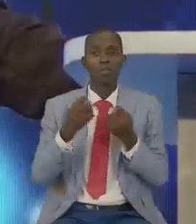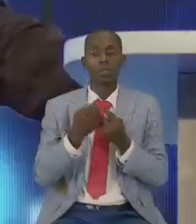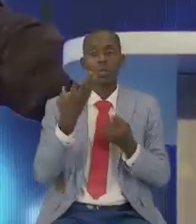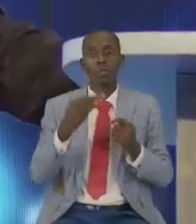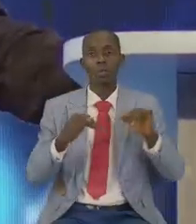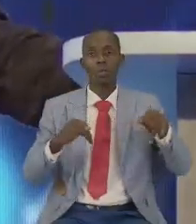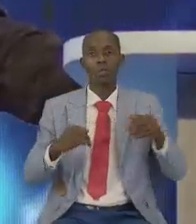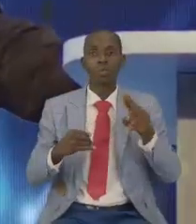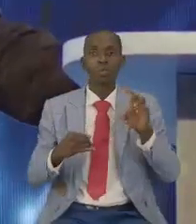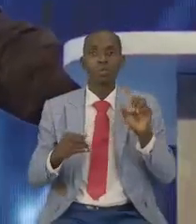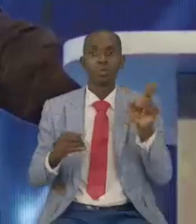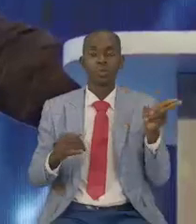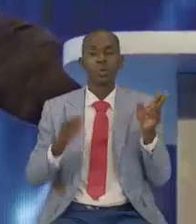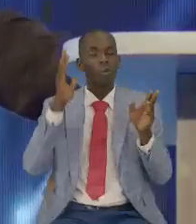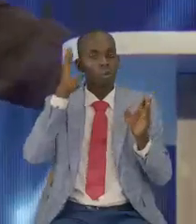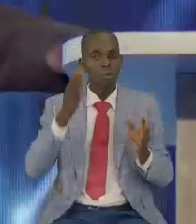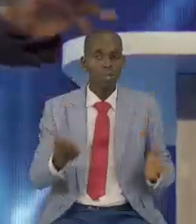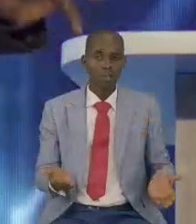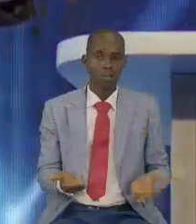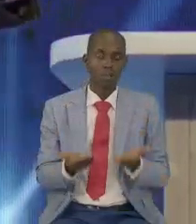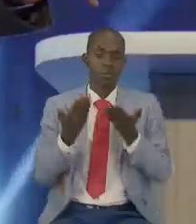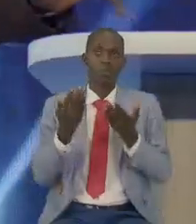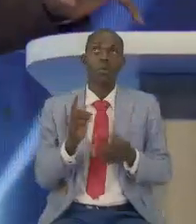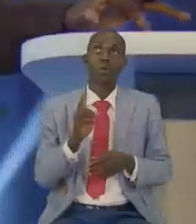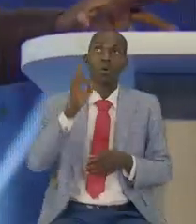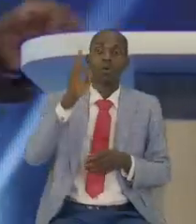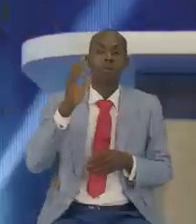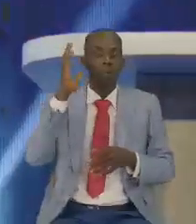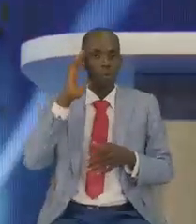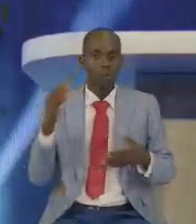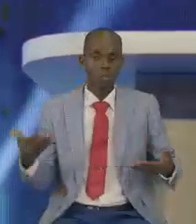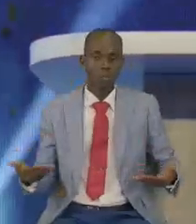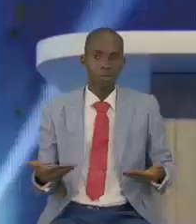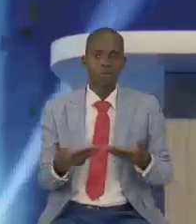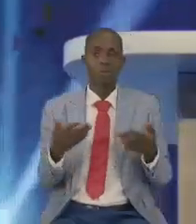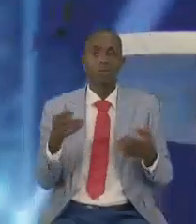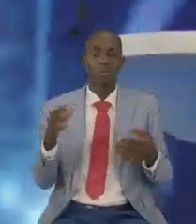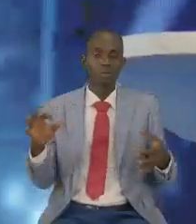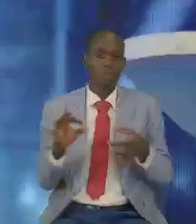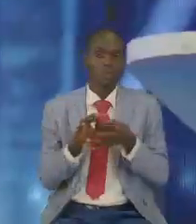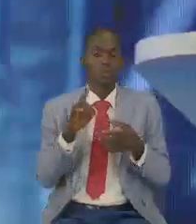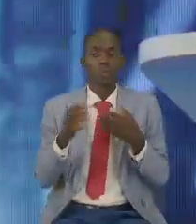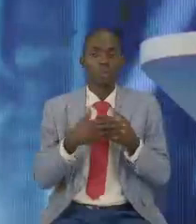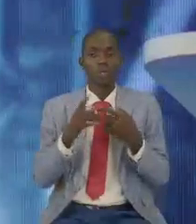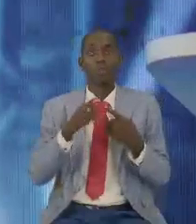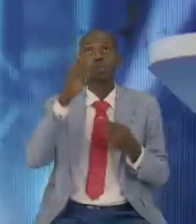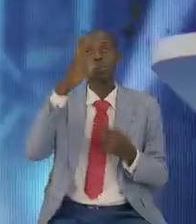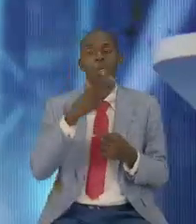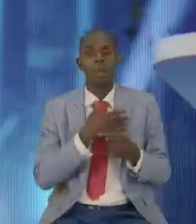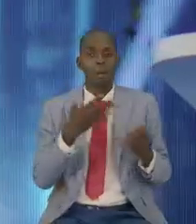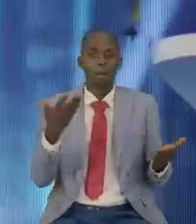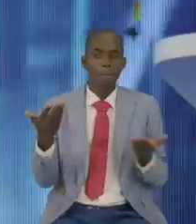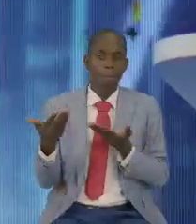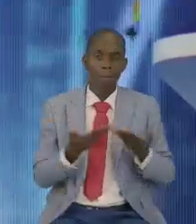God, reconcile you with God, and bring your hand and the hand of God